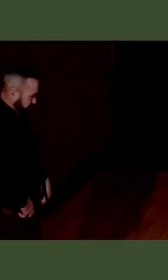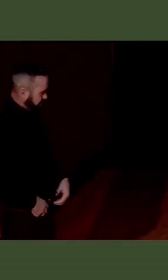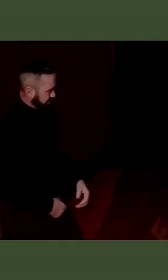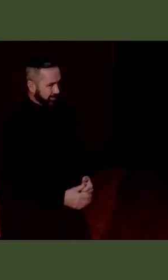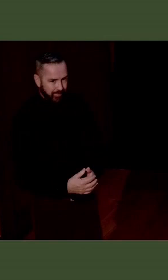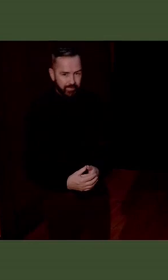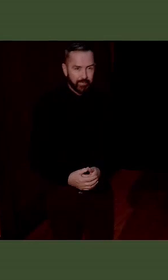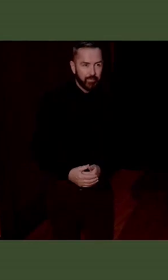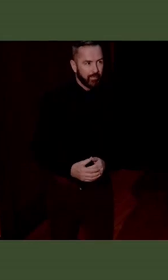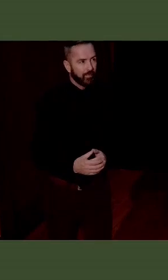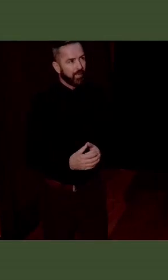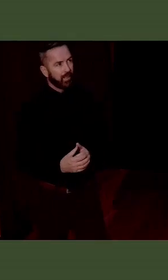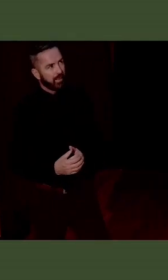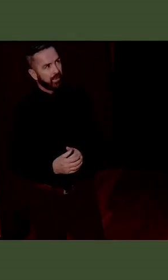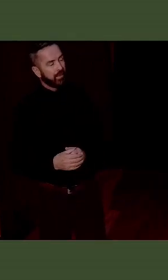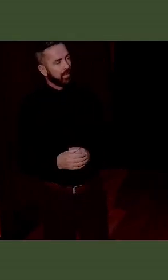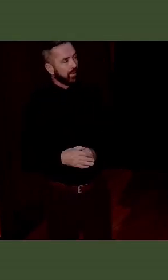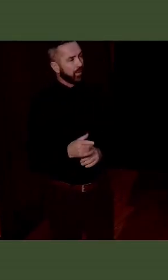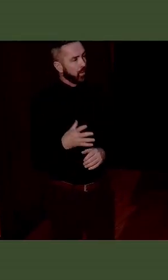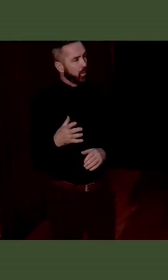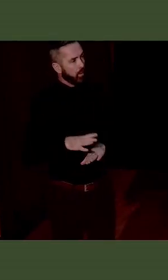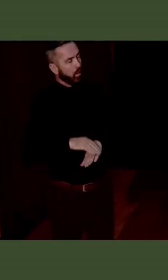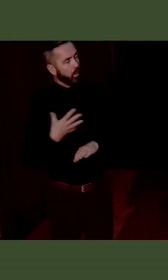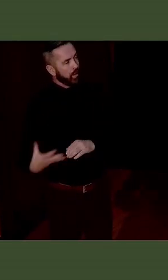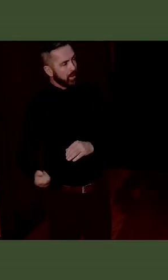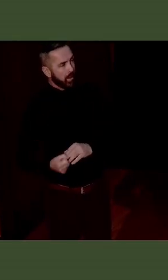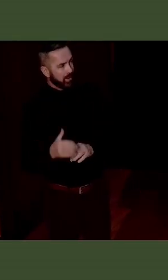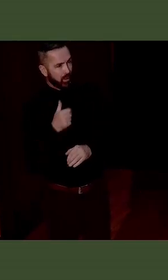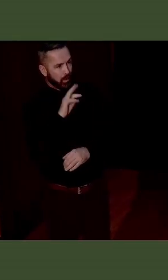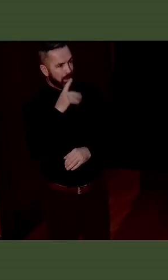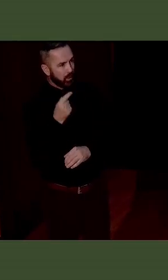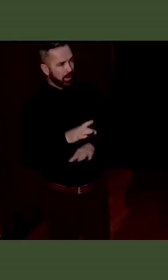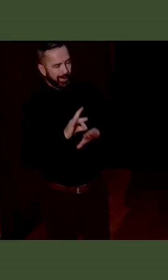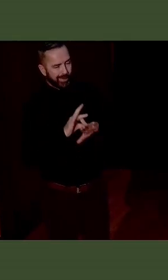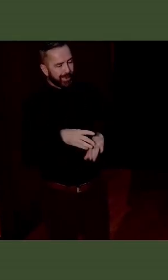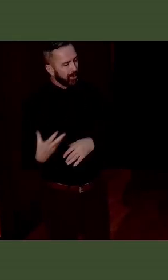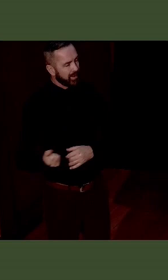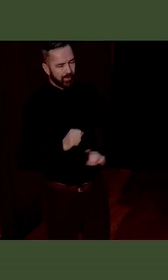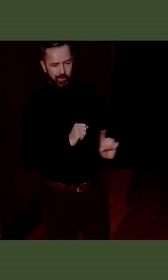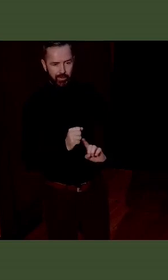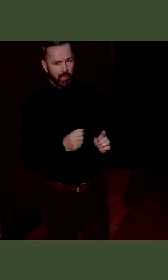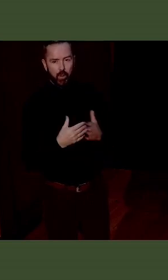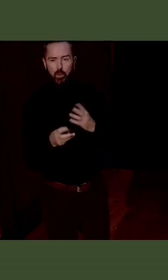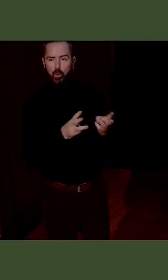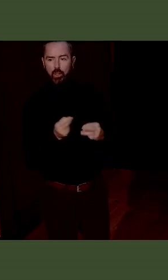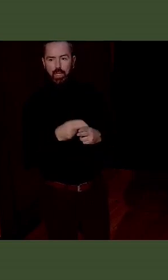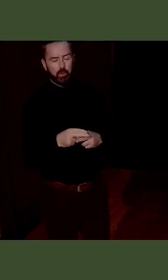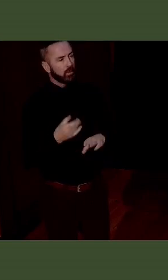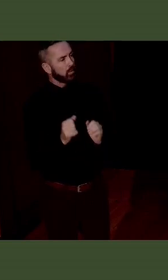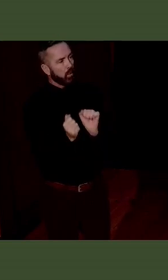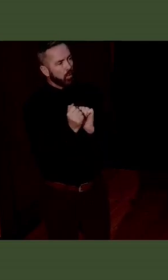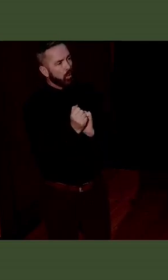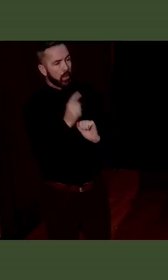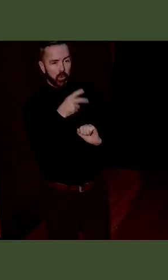law. You didn't have to be destitute to obtain it. Pensions were means tested and the amount was calculated accordingly. But you